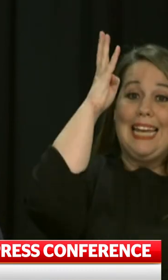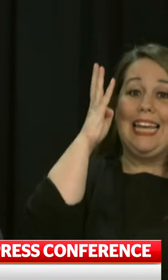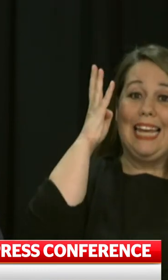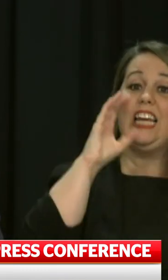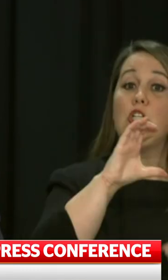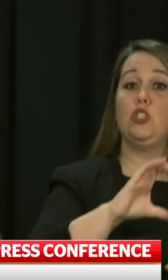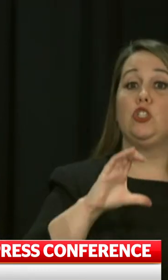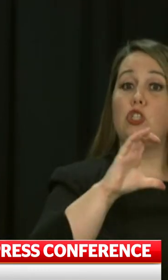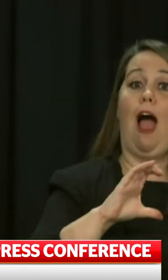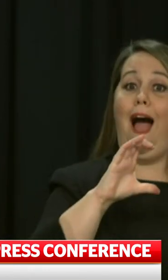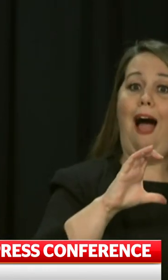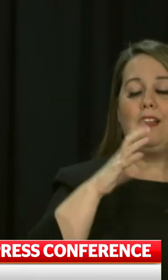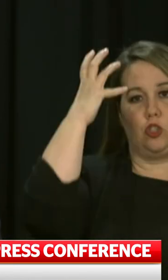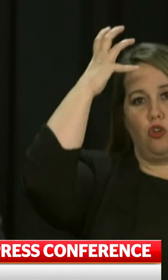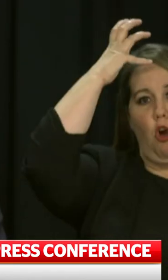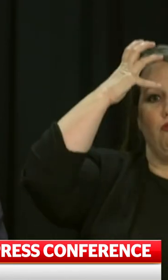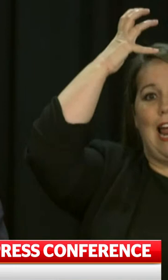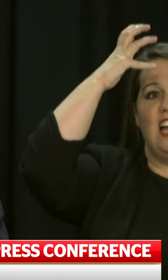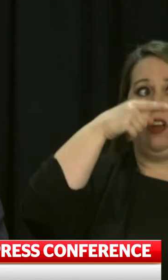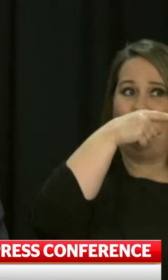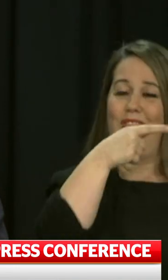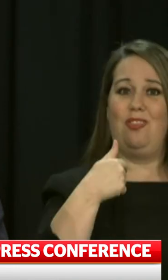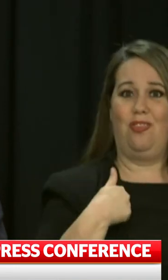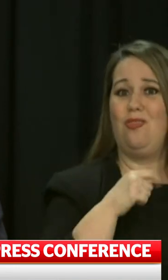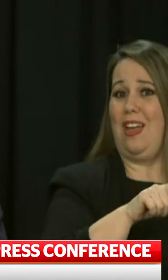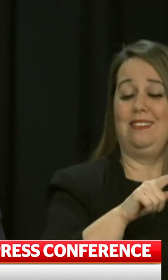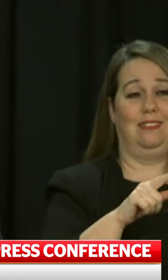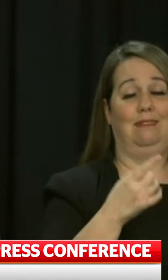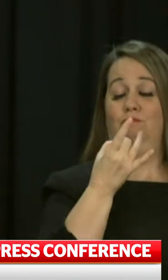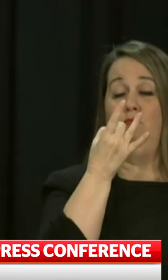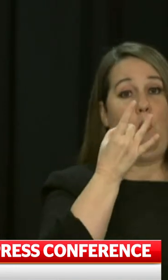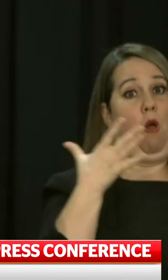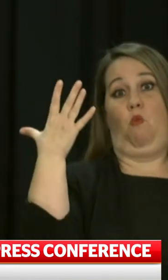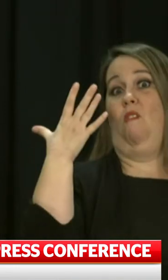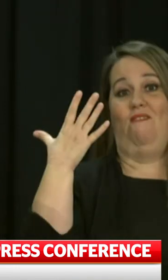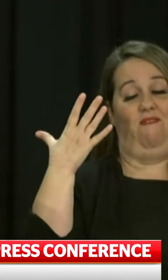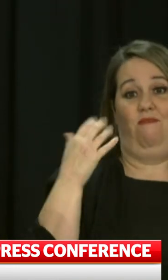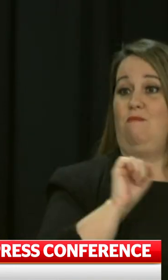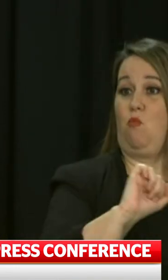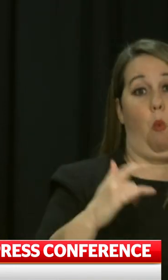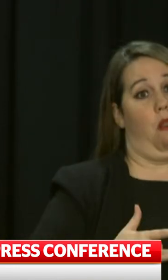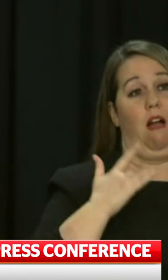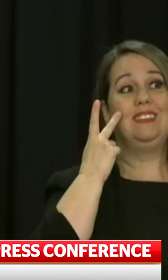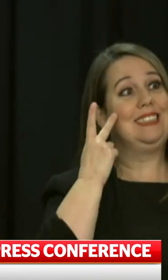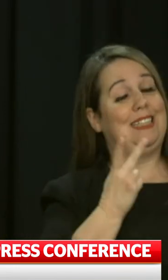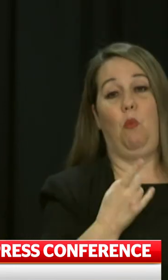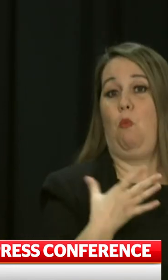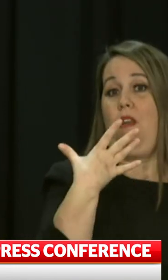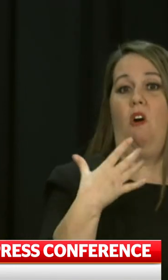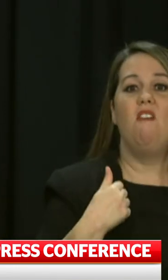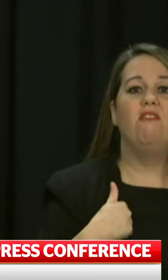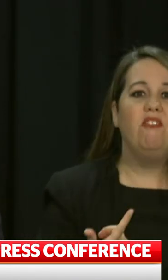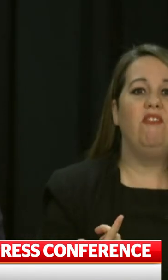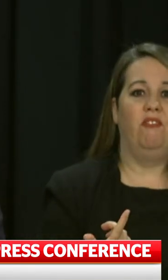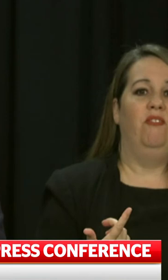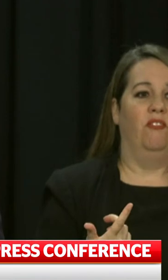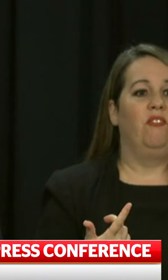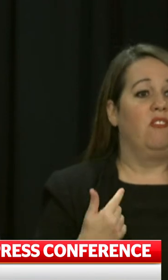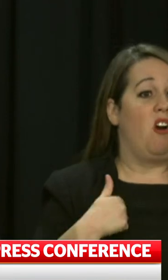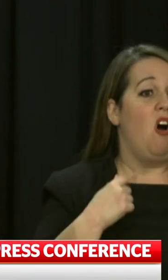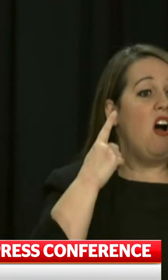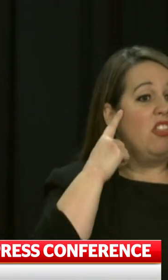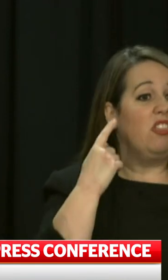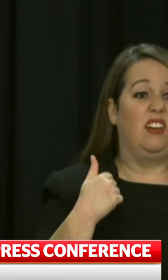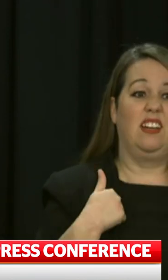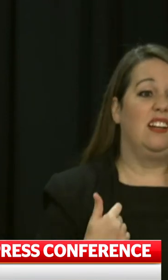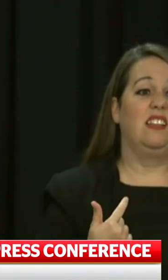coronation, is a once-in-a-lifetime thing and not something they will have seen in their lifetime. I don't think that that was ever intended by anyone who would have said that to in any